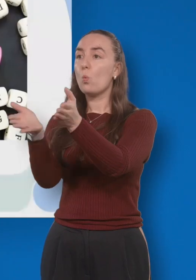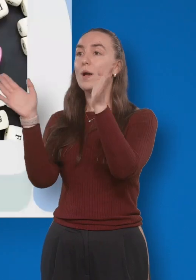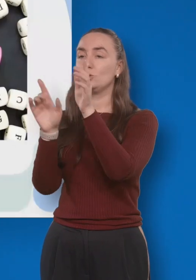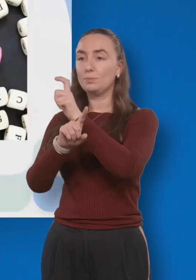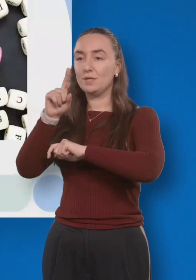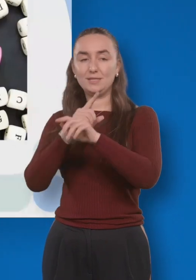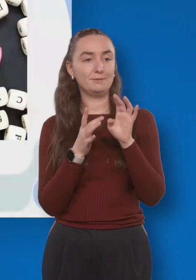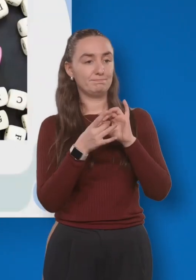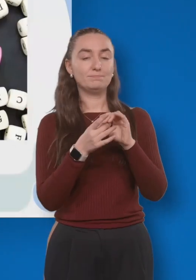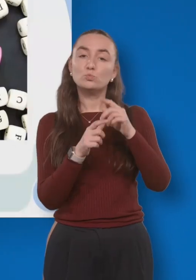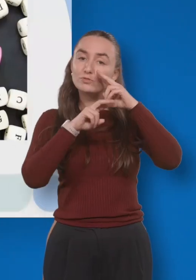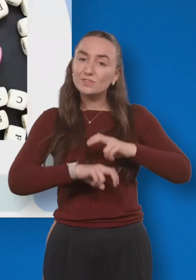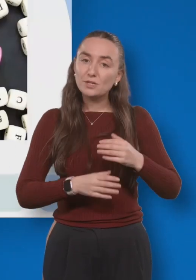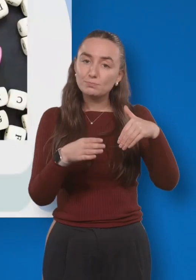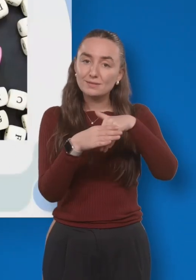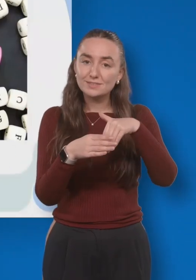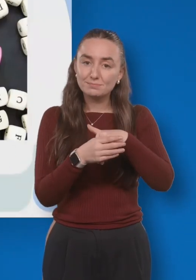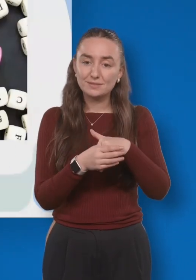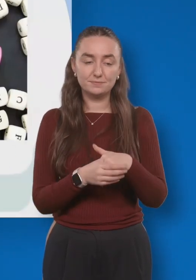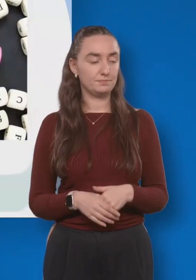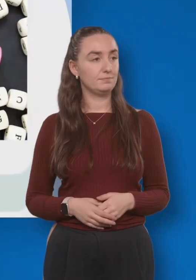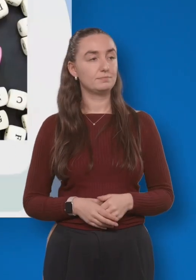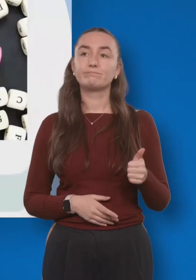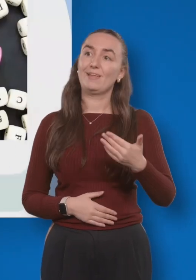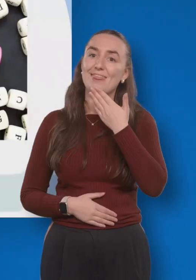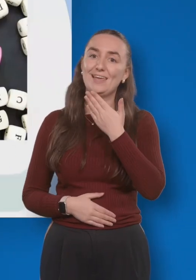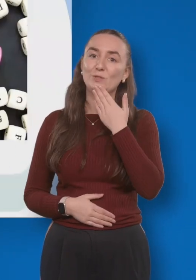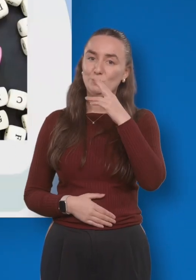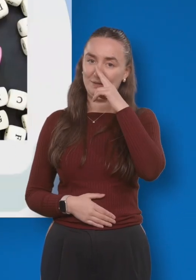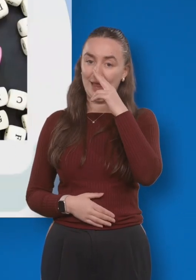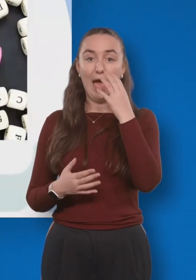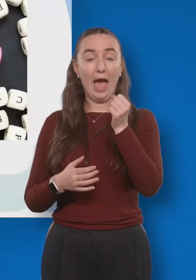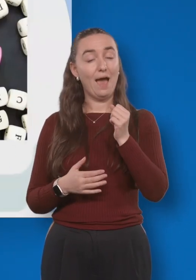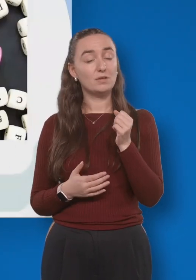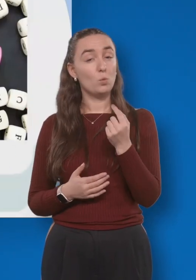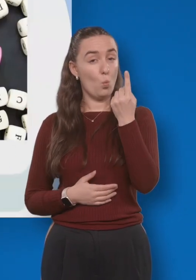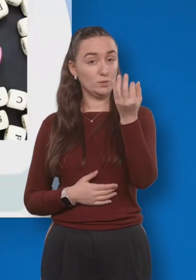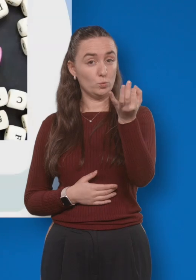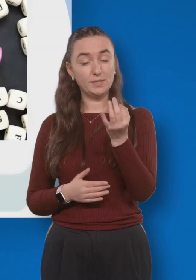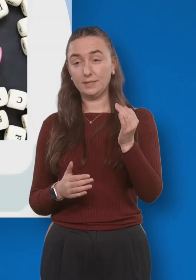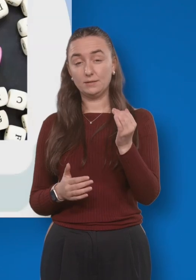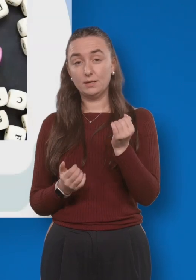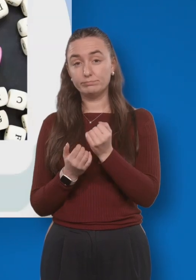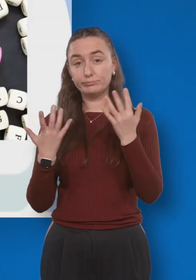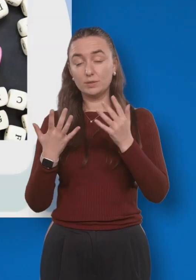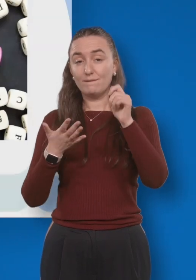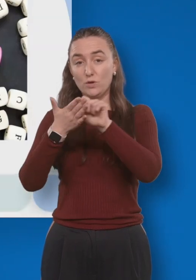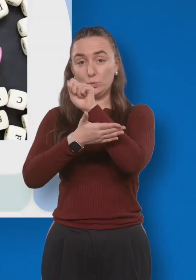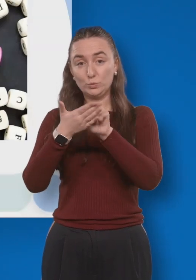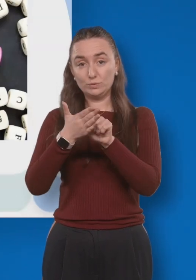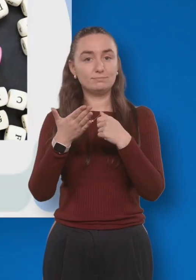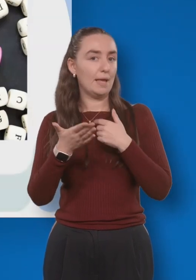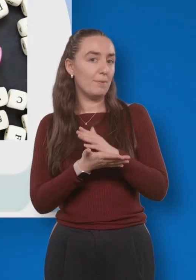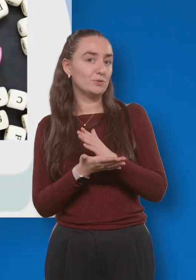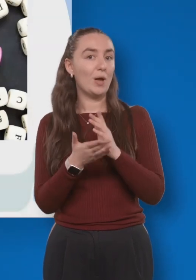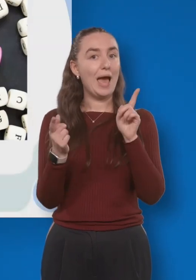participants. Thank you. We've got a very voted question. What I don't know if we're able to answer